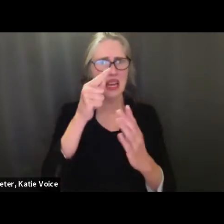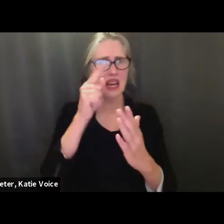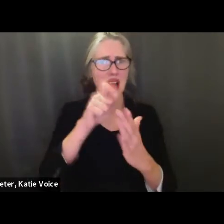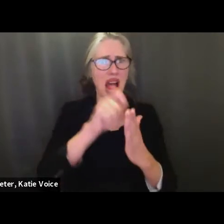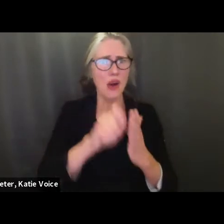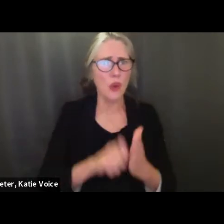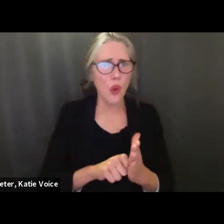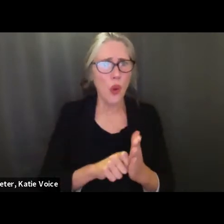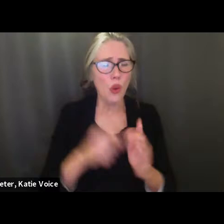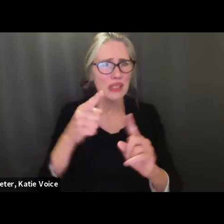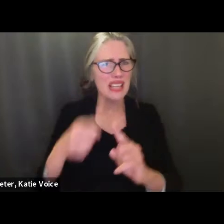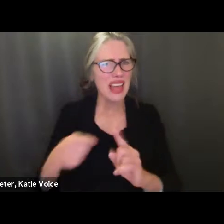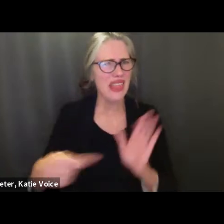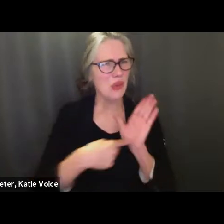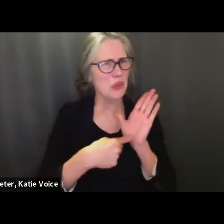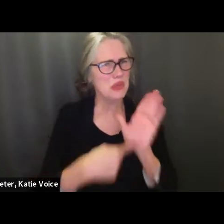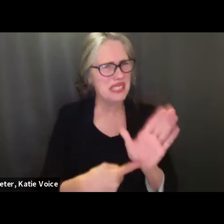presented in a very general way. And my concern